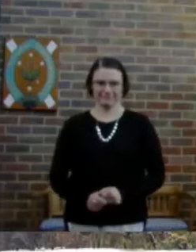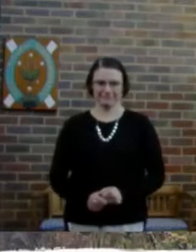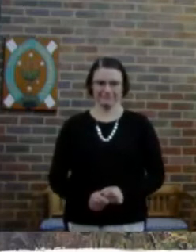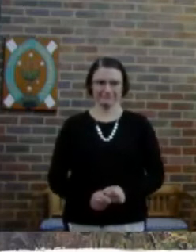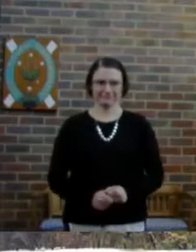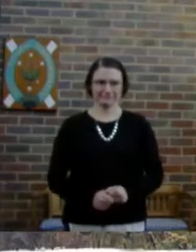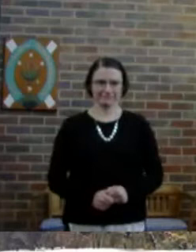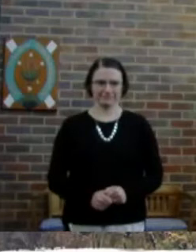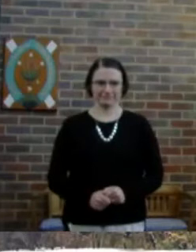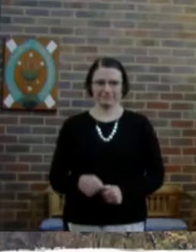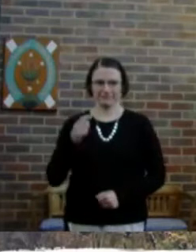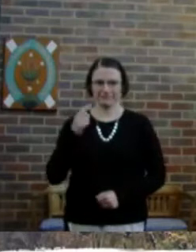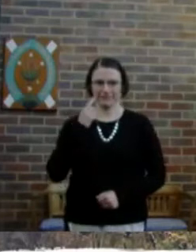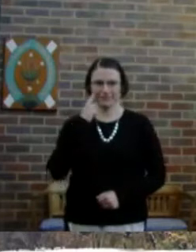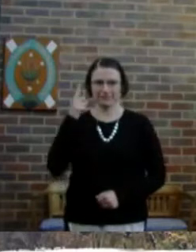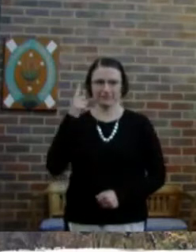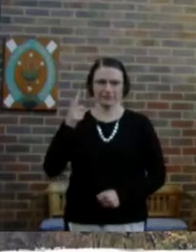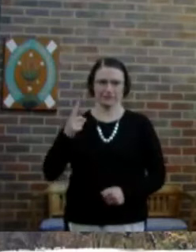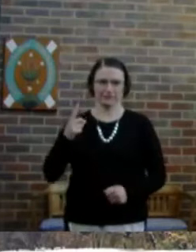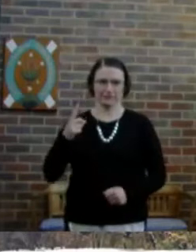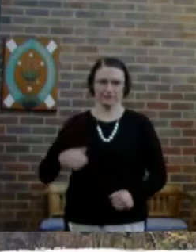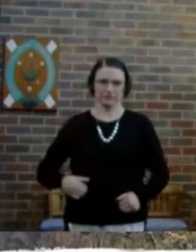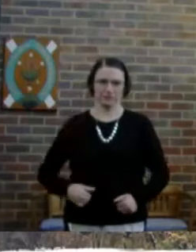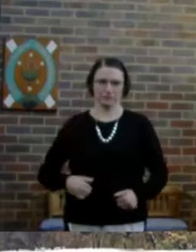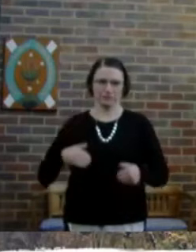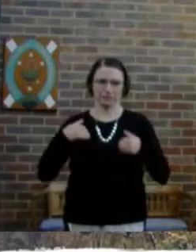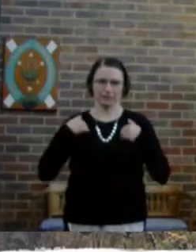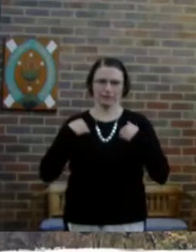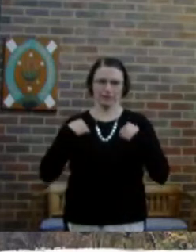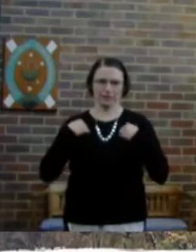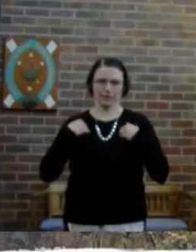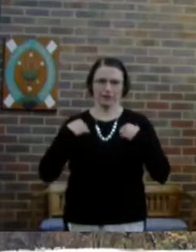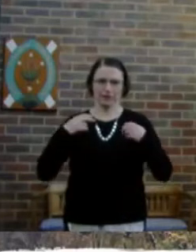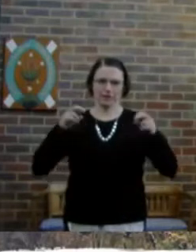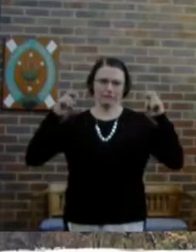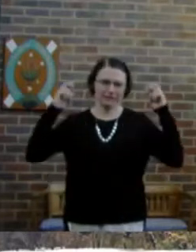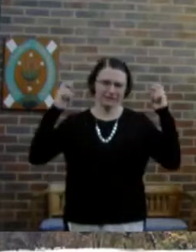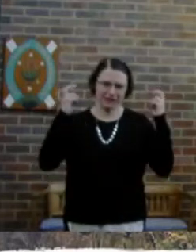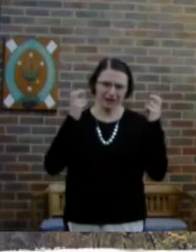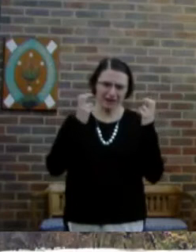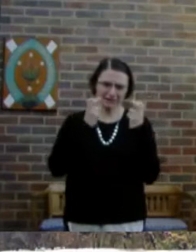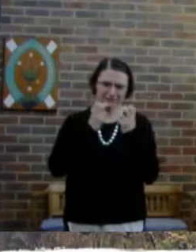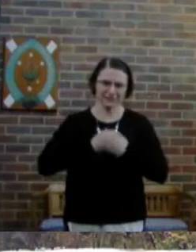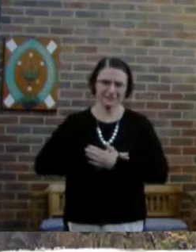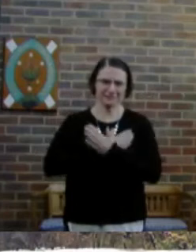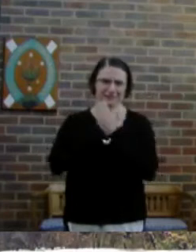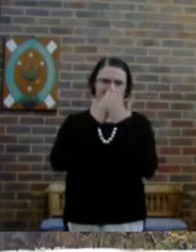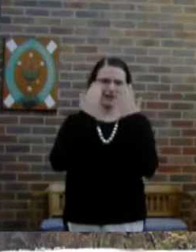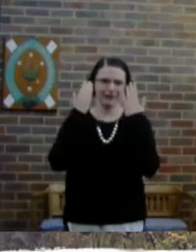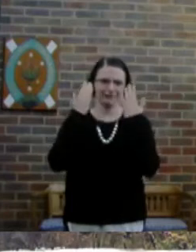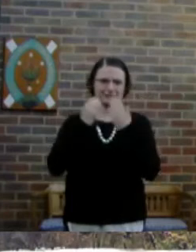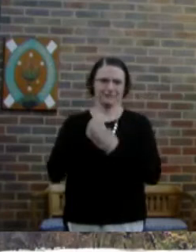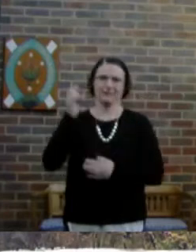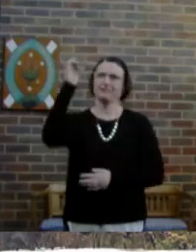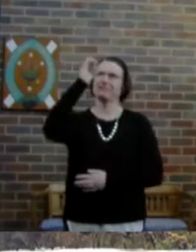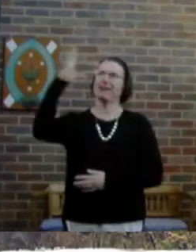I want to see the dawn Of the darkest day